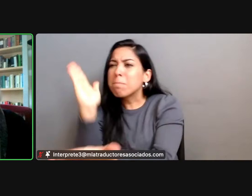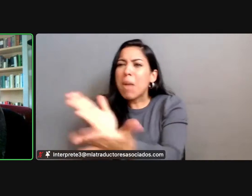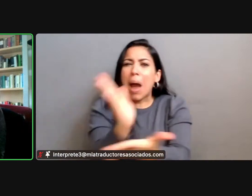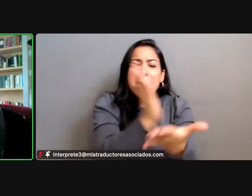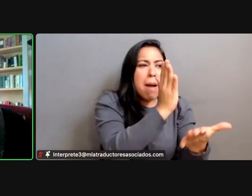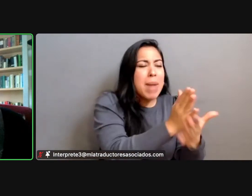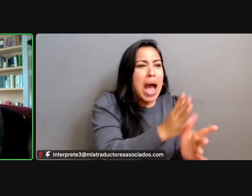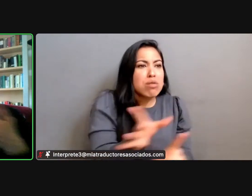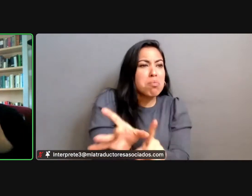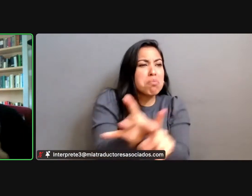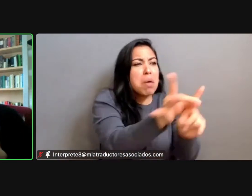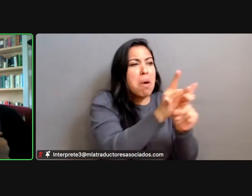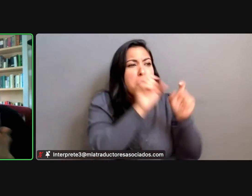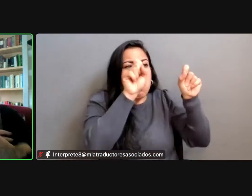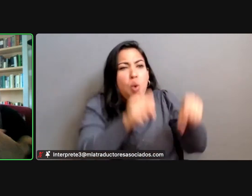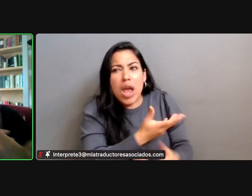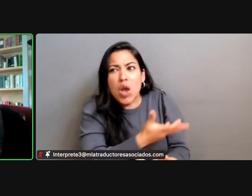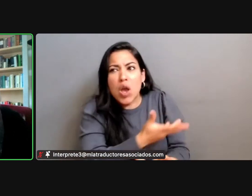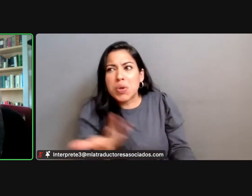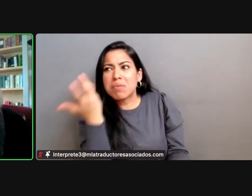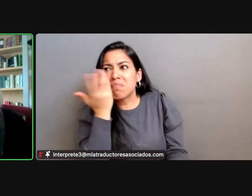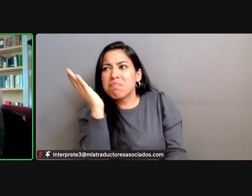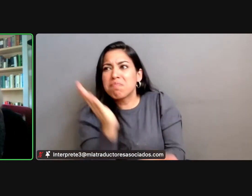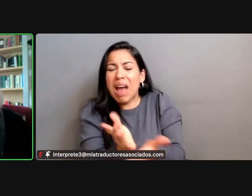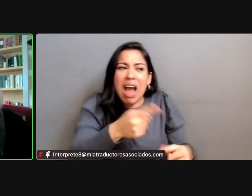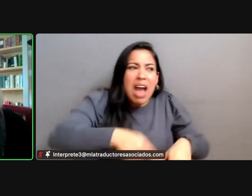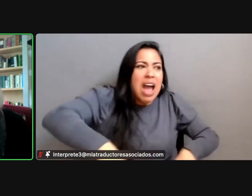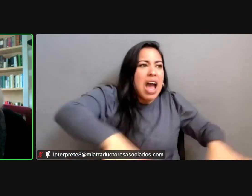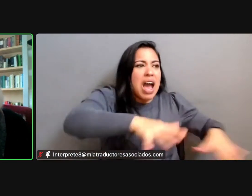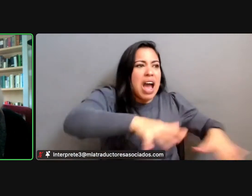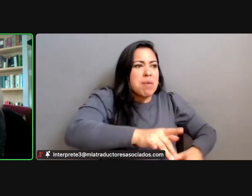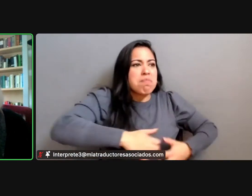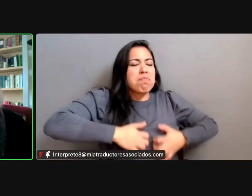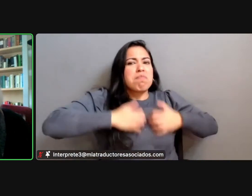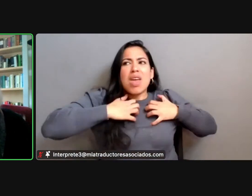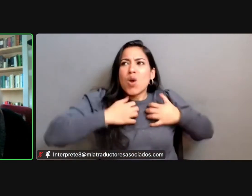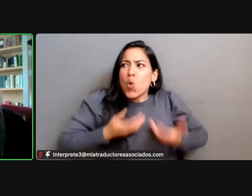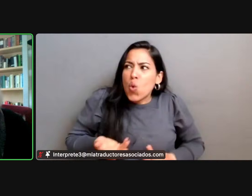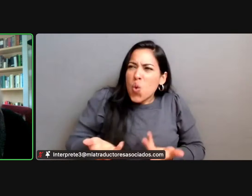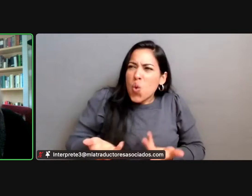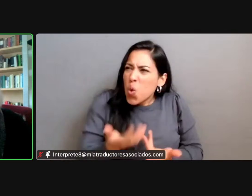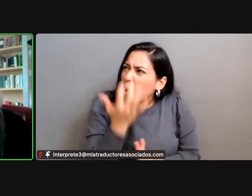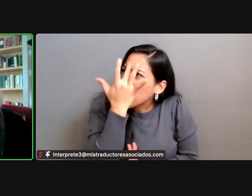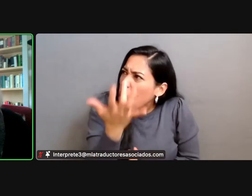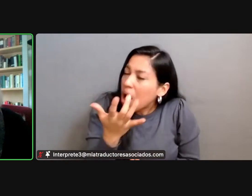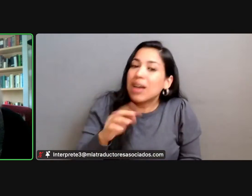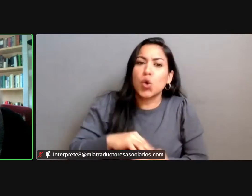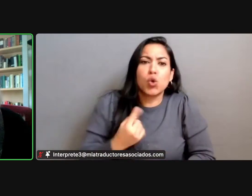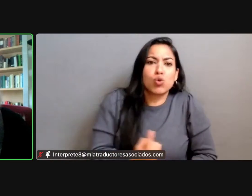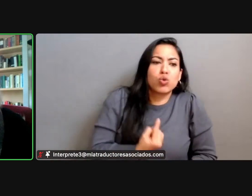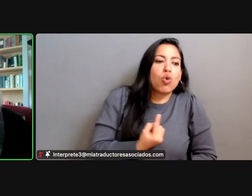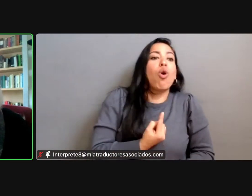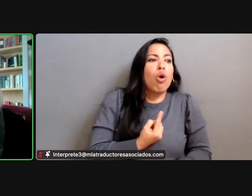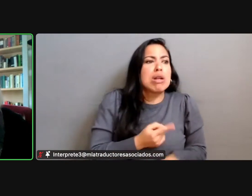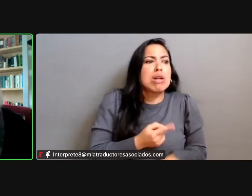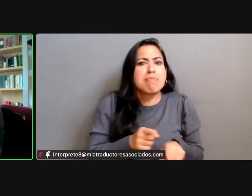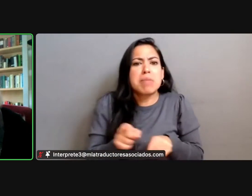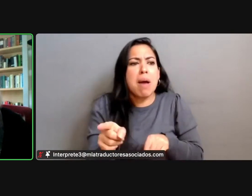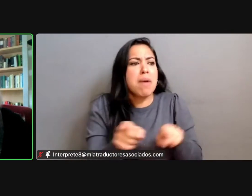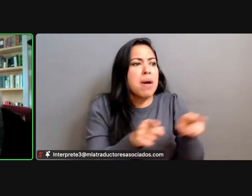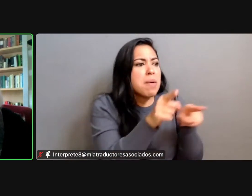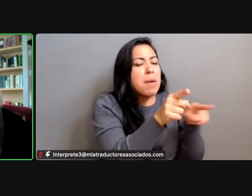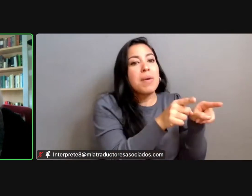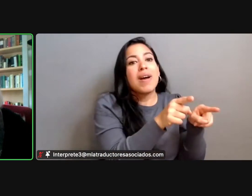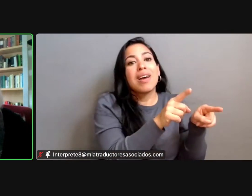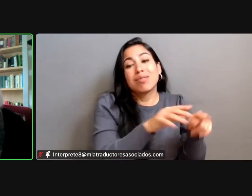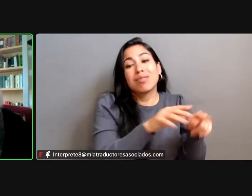loneliness that are in reality are shared and should not be assumed at an individual level.